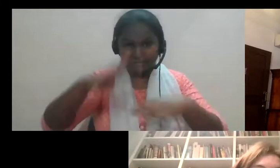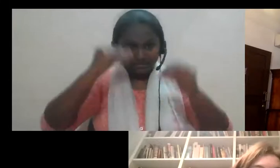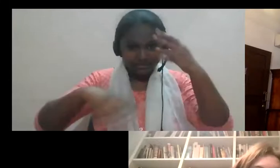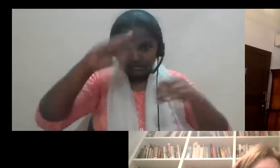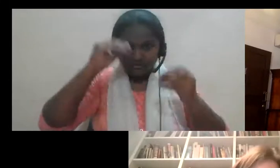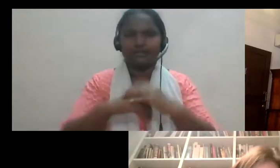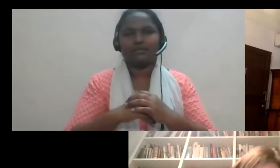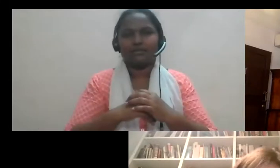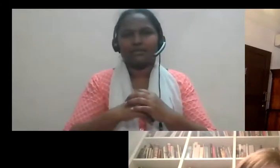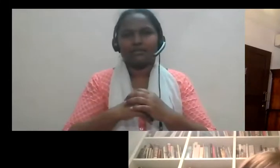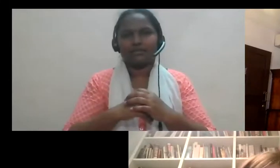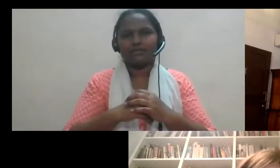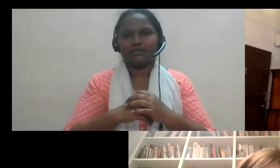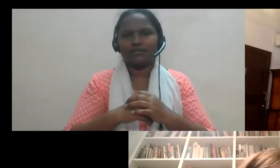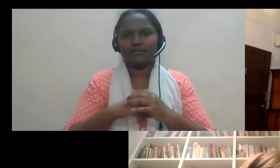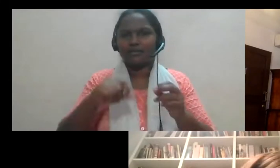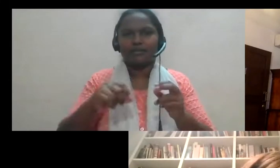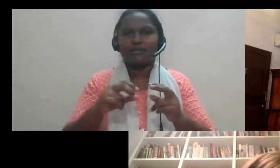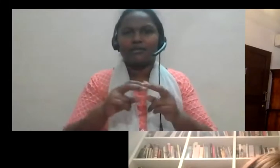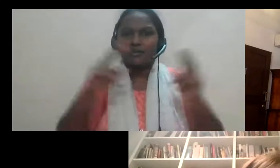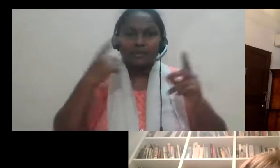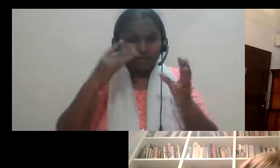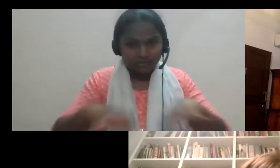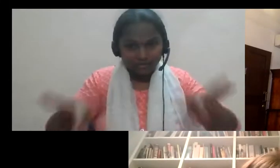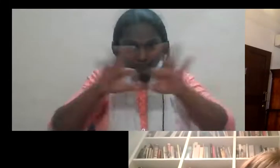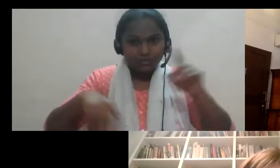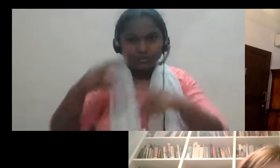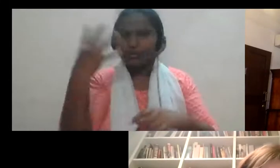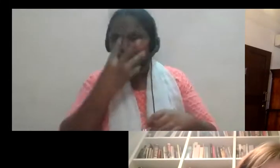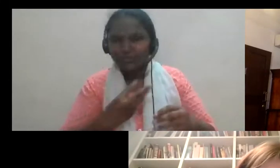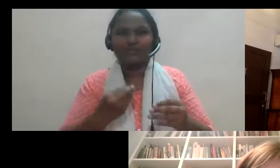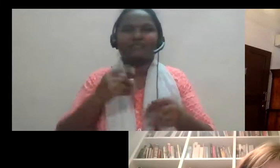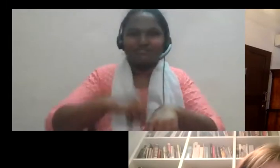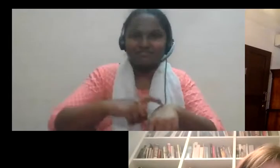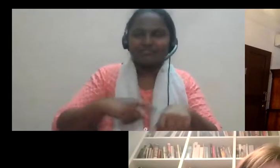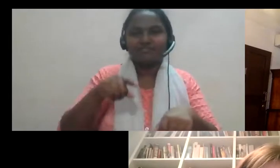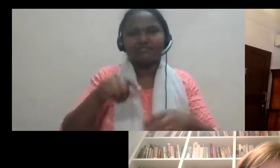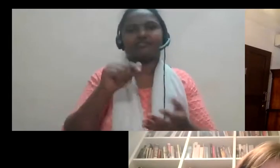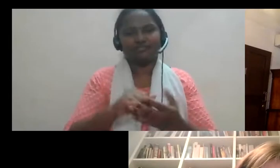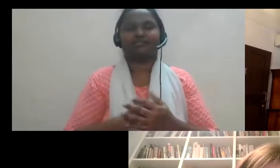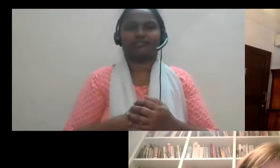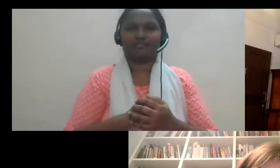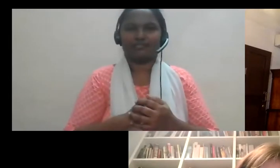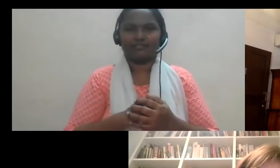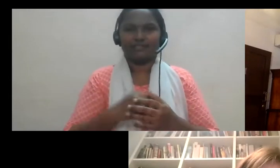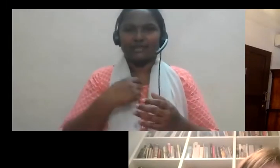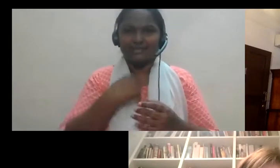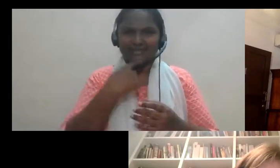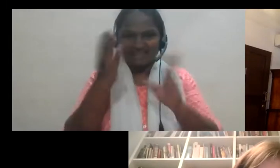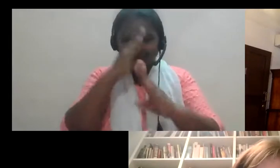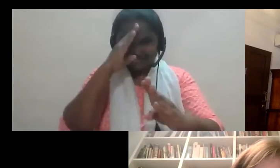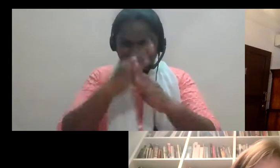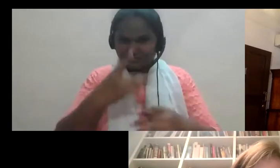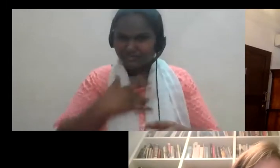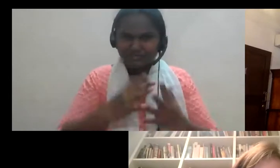So it was a very important and beautiful moment, that one. And as a director, I feel